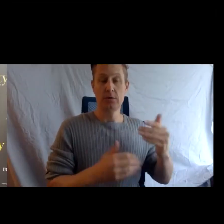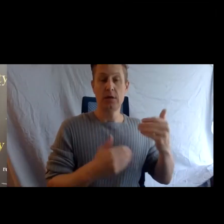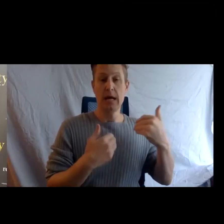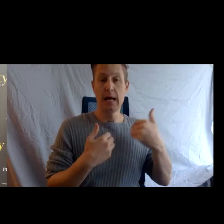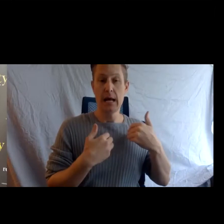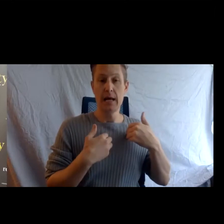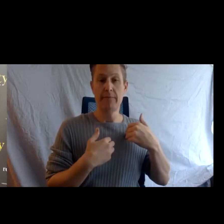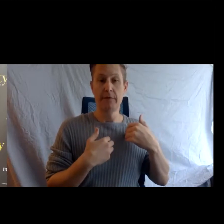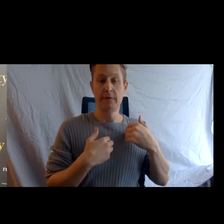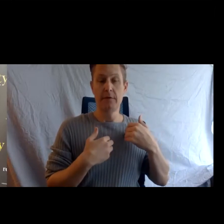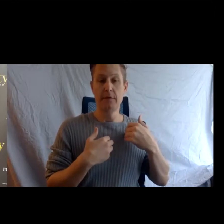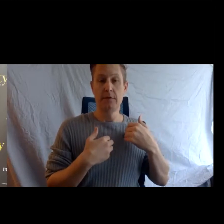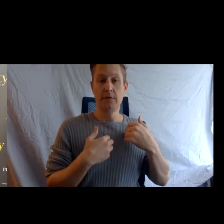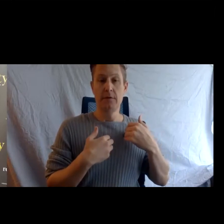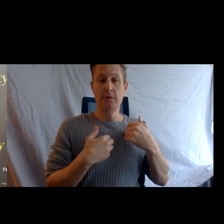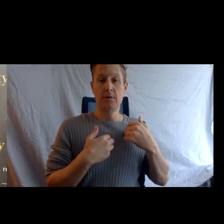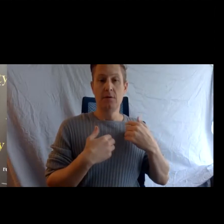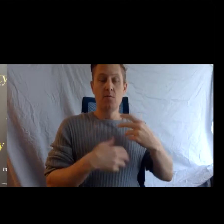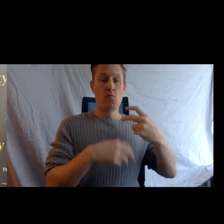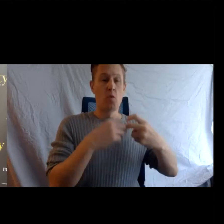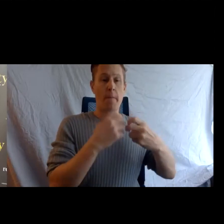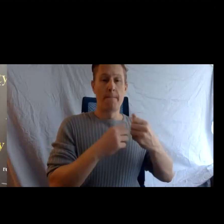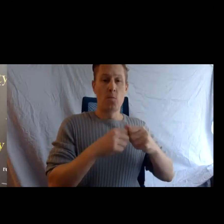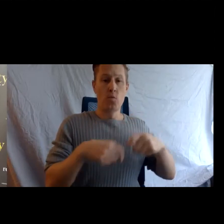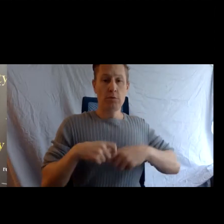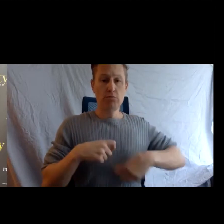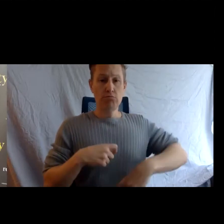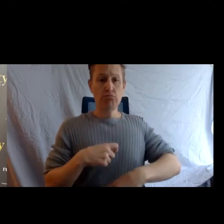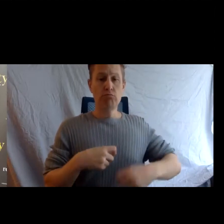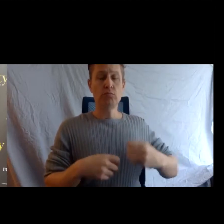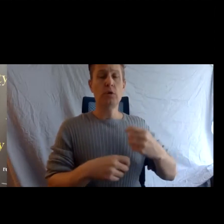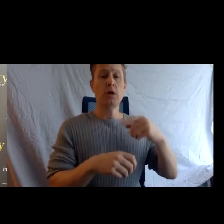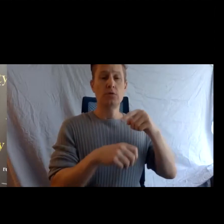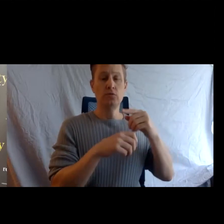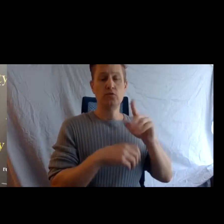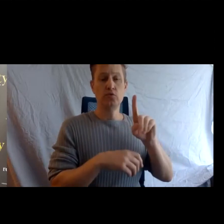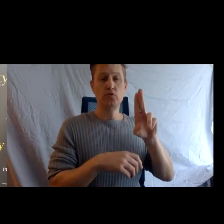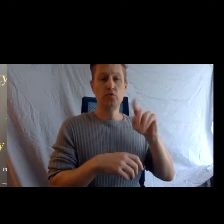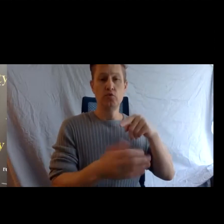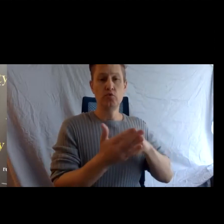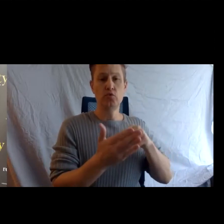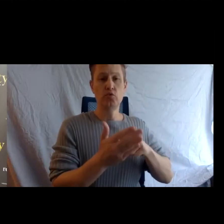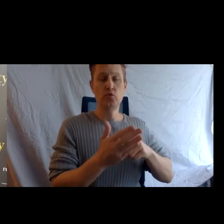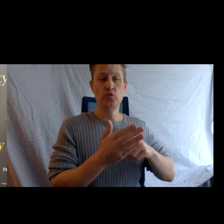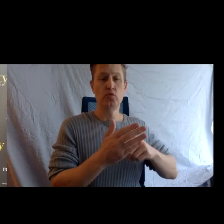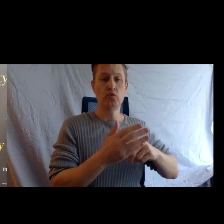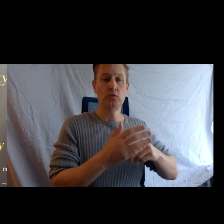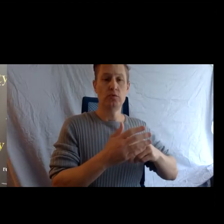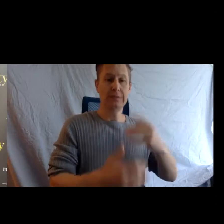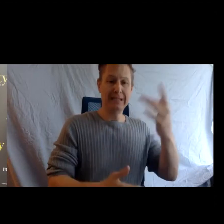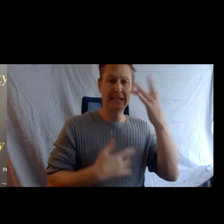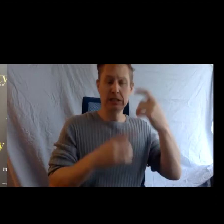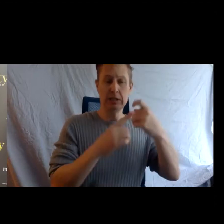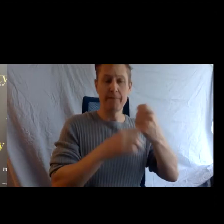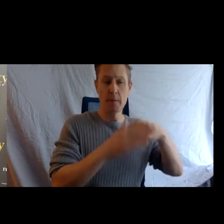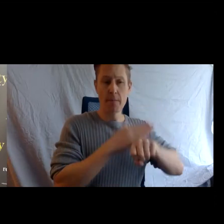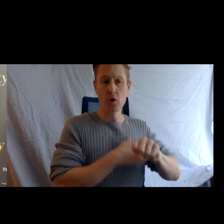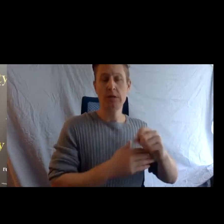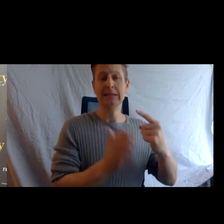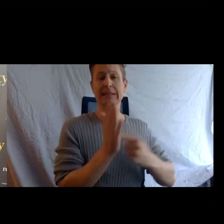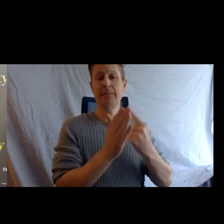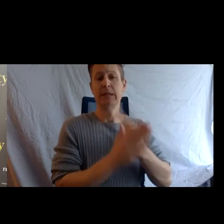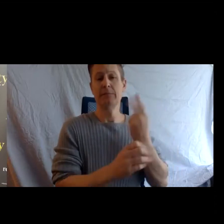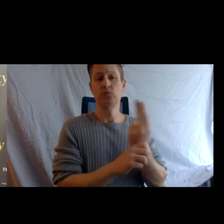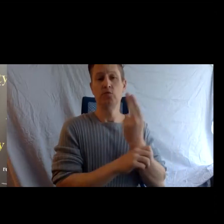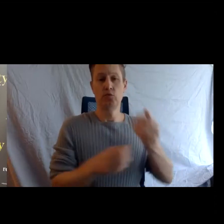to total Hirschsprung disease since birth, and also occasionally uses a wheelchair due to his chronic pain